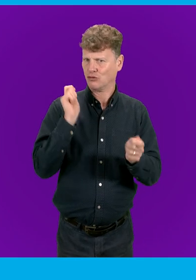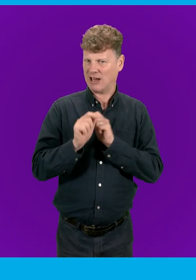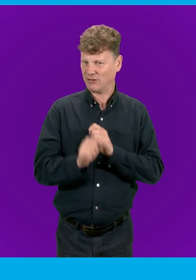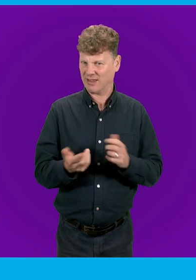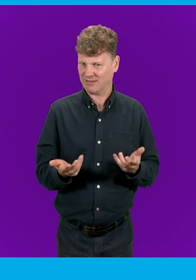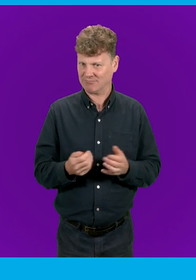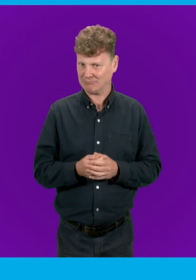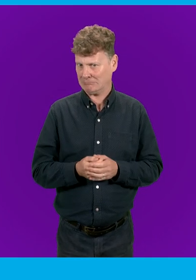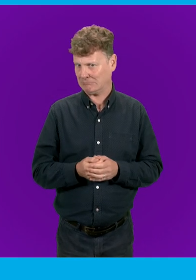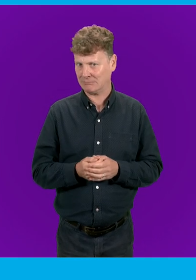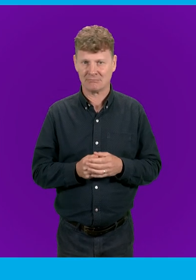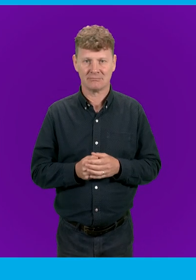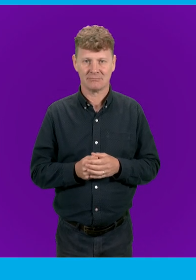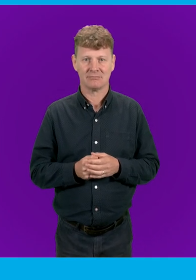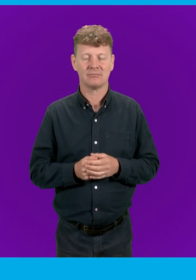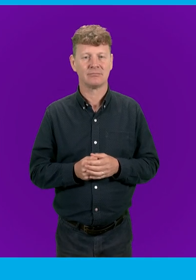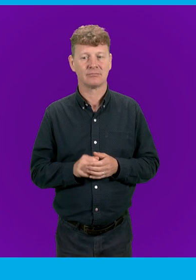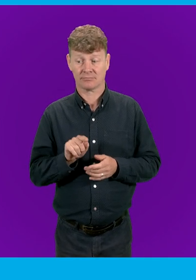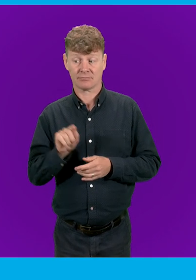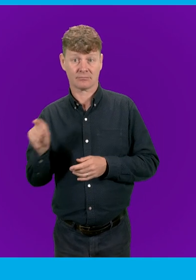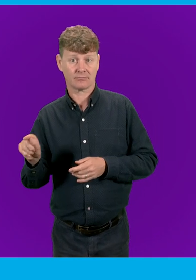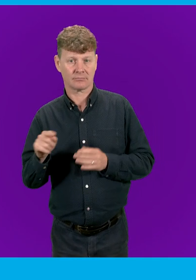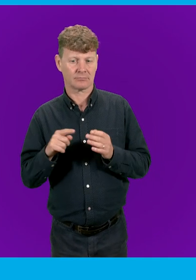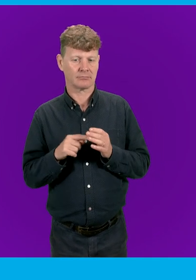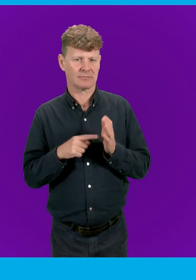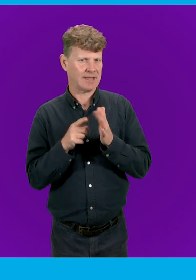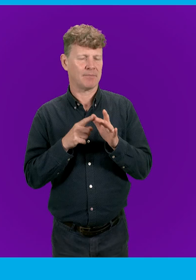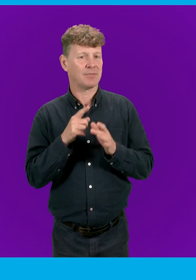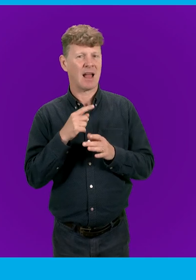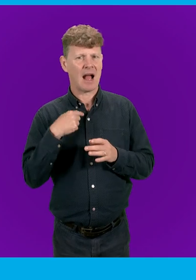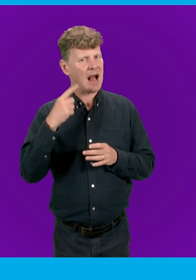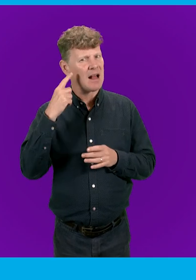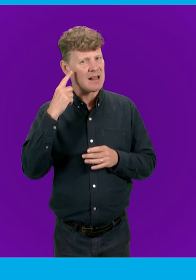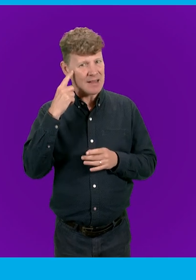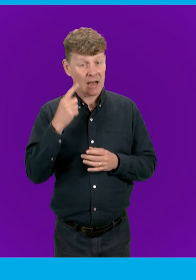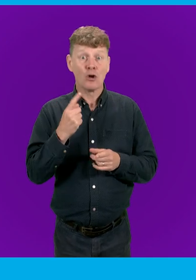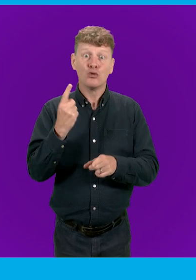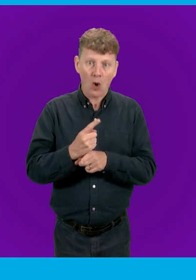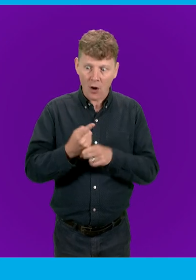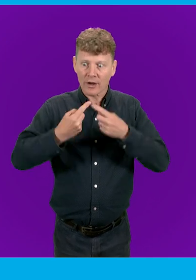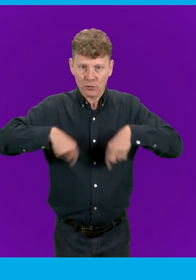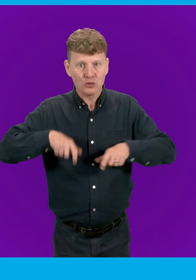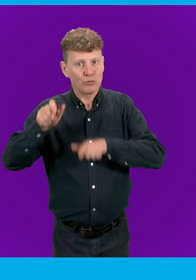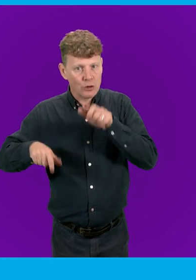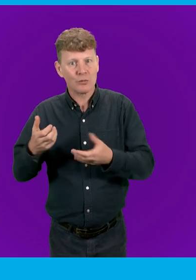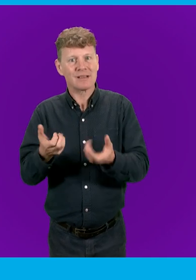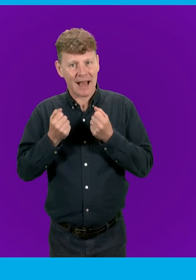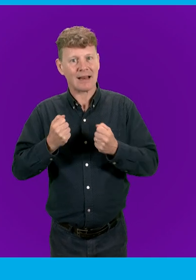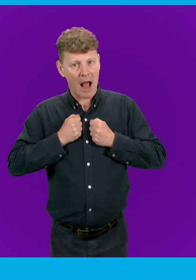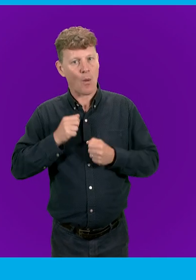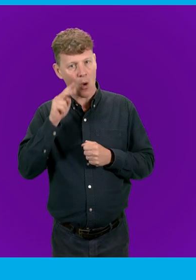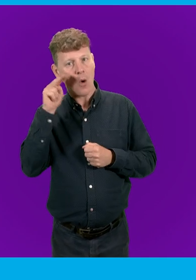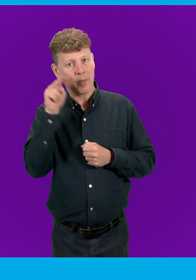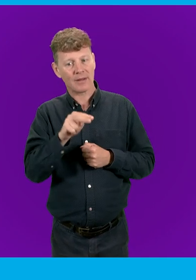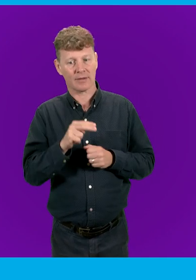ideas, suggestions? I think a large part of that is talking to the pupils, getting their opinions, because